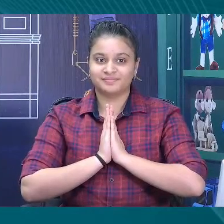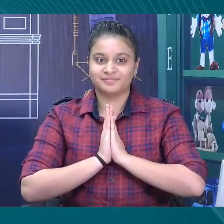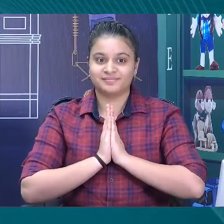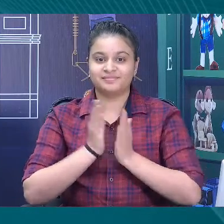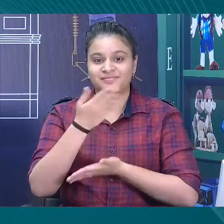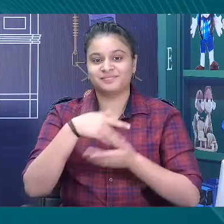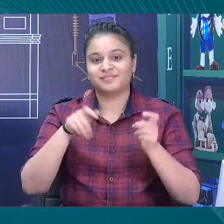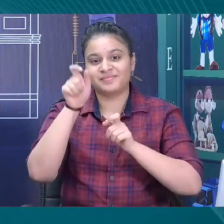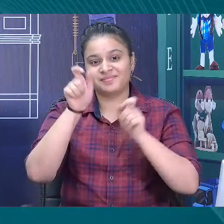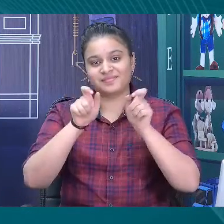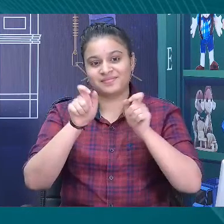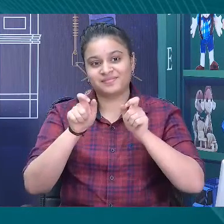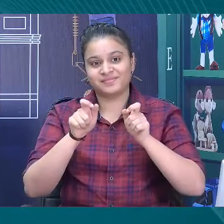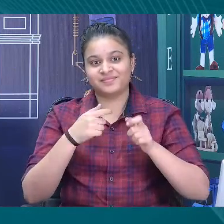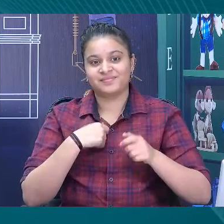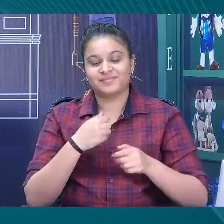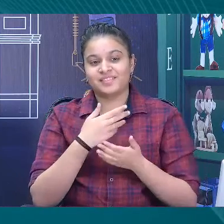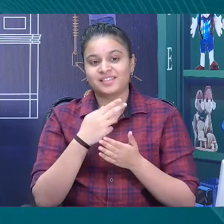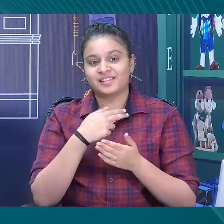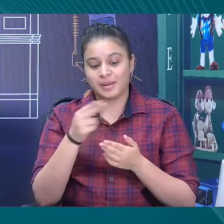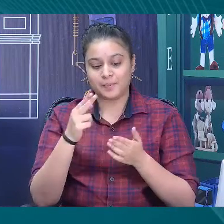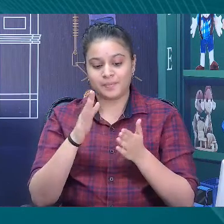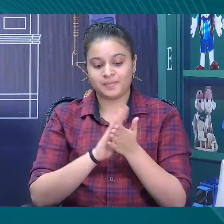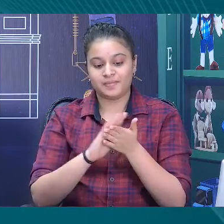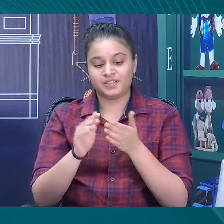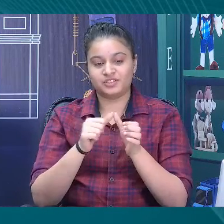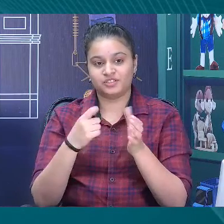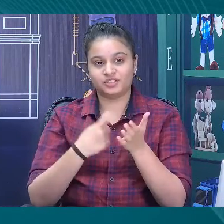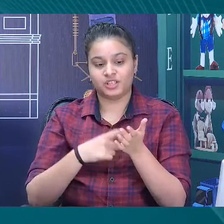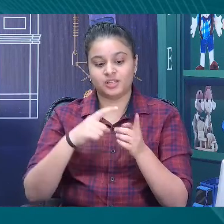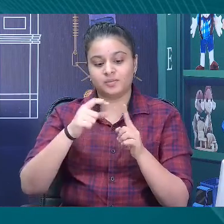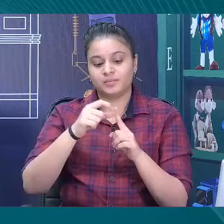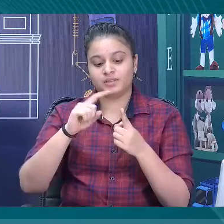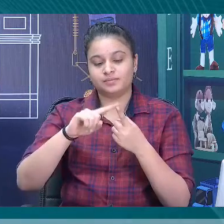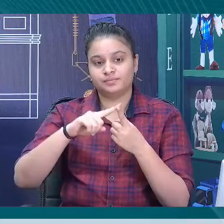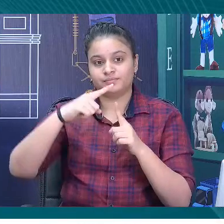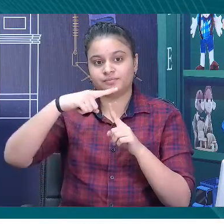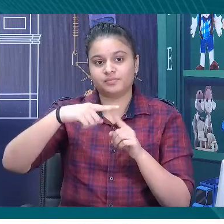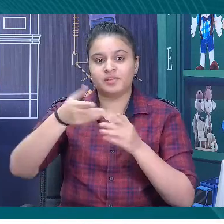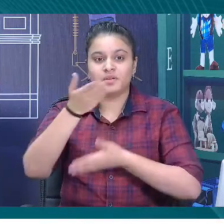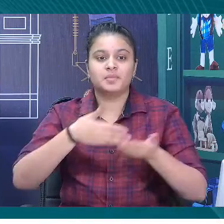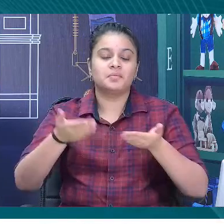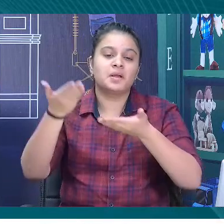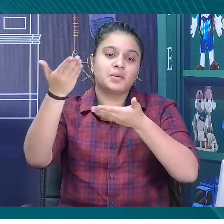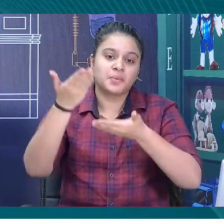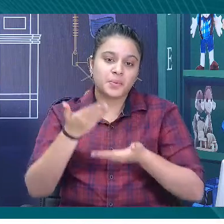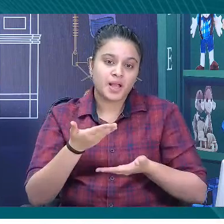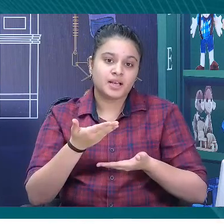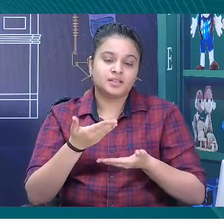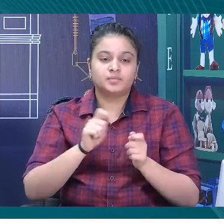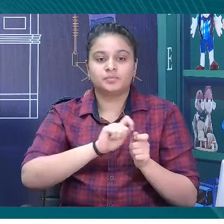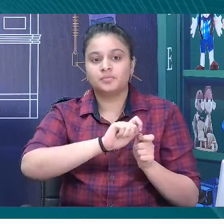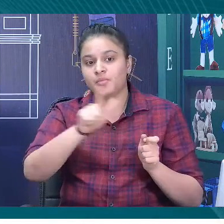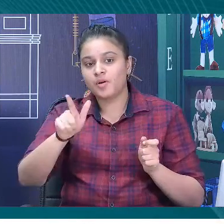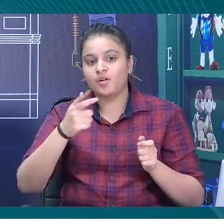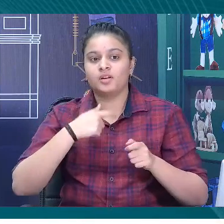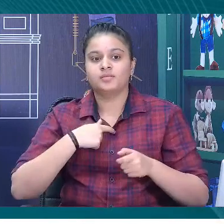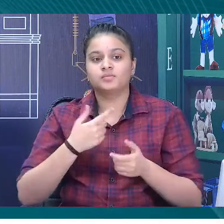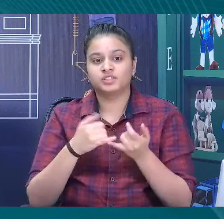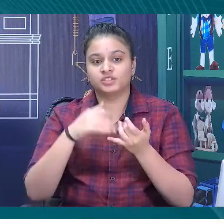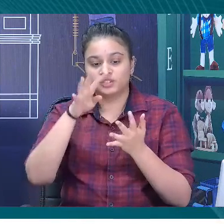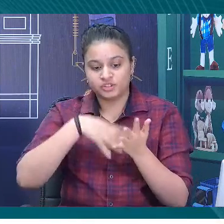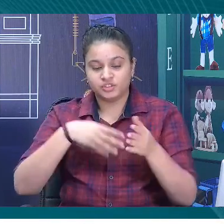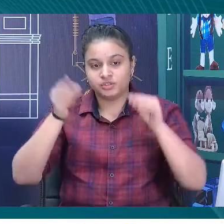Namaskar everyone, I'm Harpreet Kaur and I welcome you all to our special session on Teaching